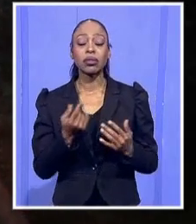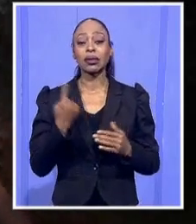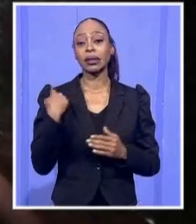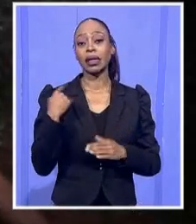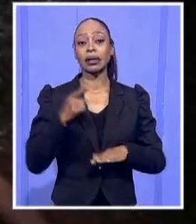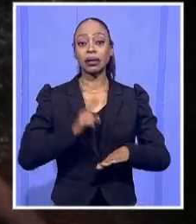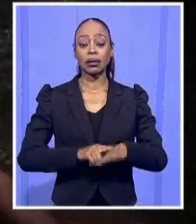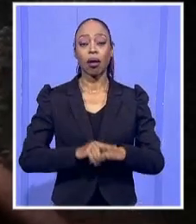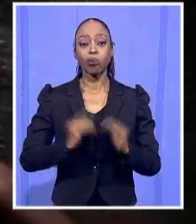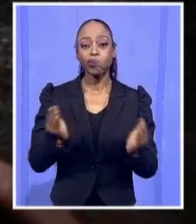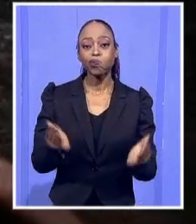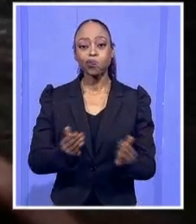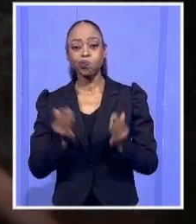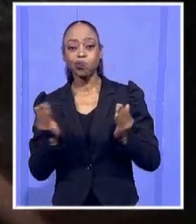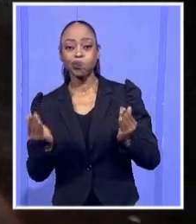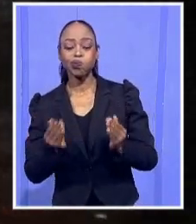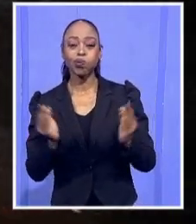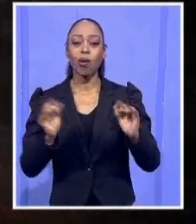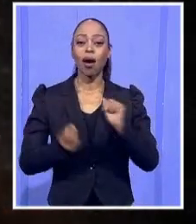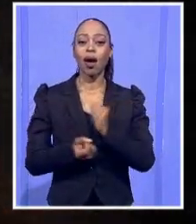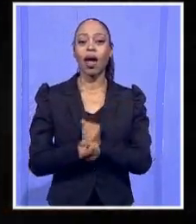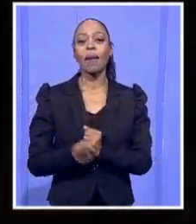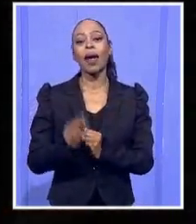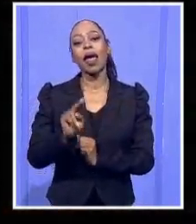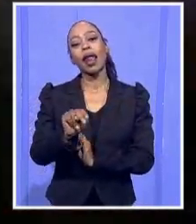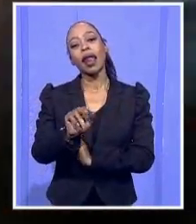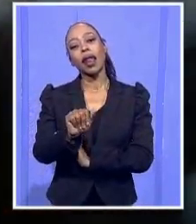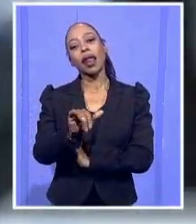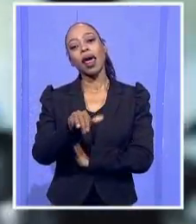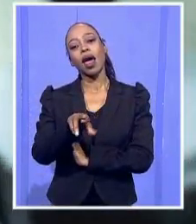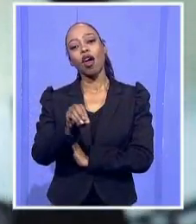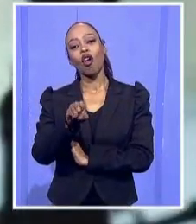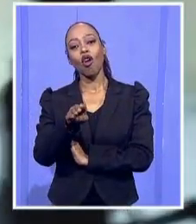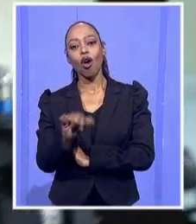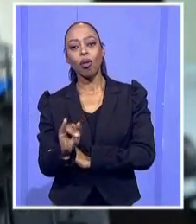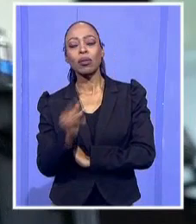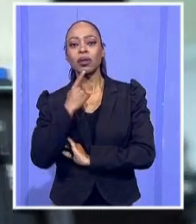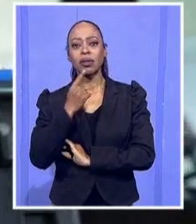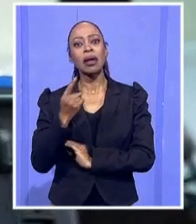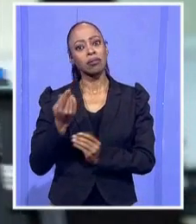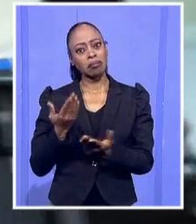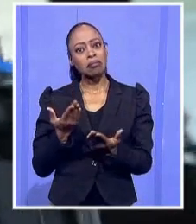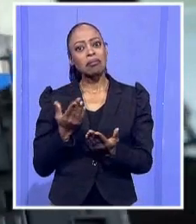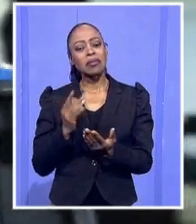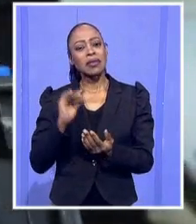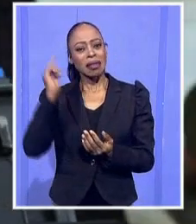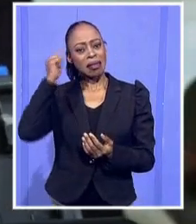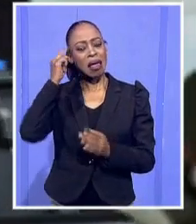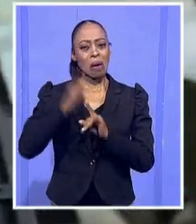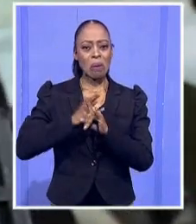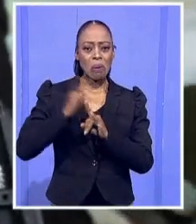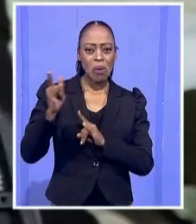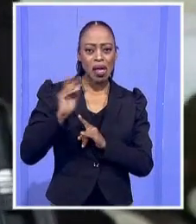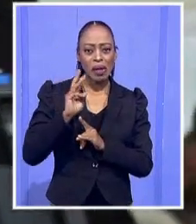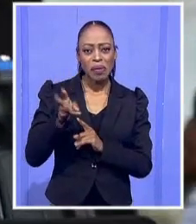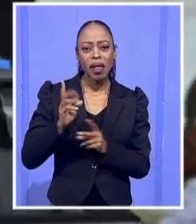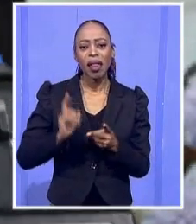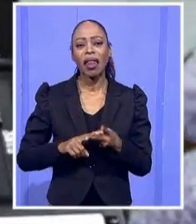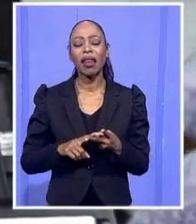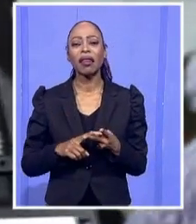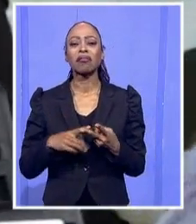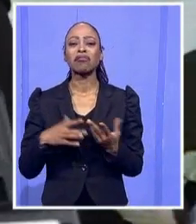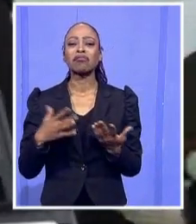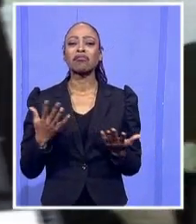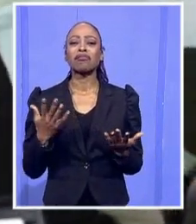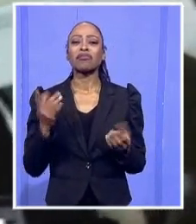rally that he held in Nairobi on Saturday, he said that he can smell victory. He says he can smell going to